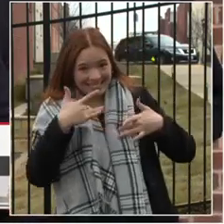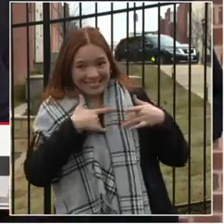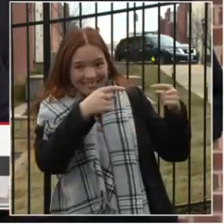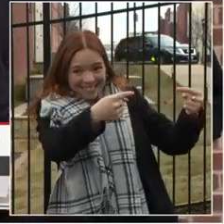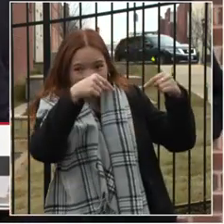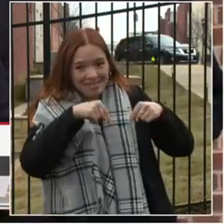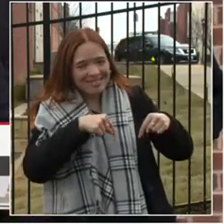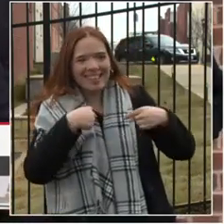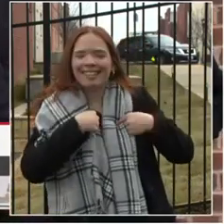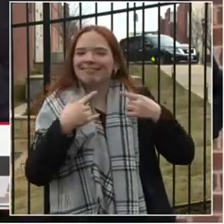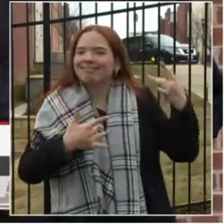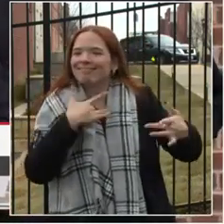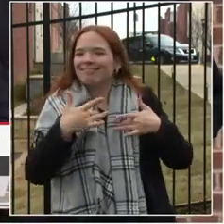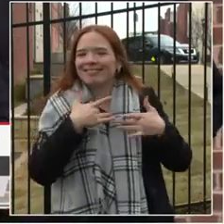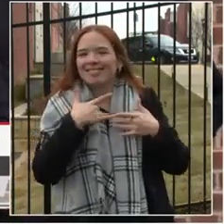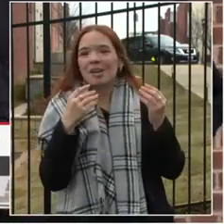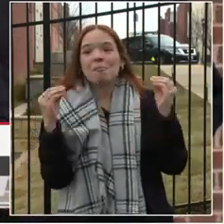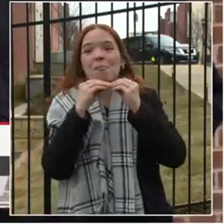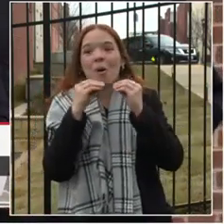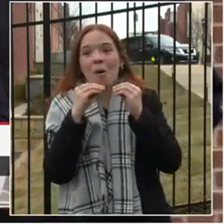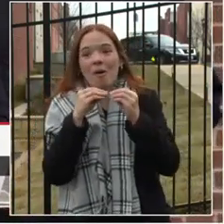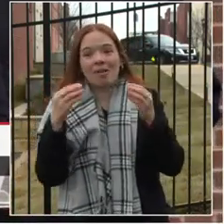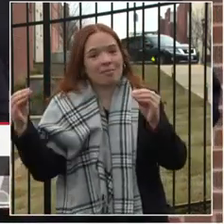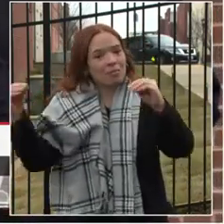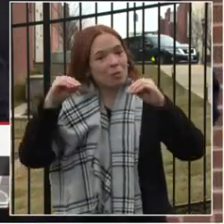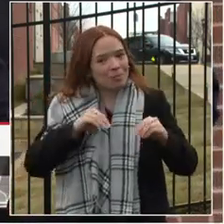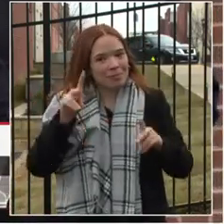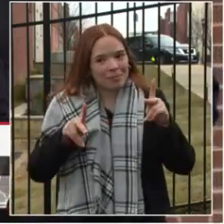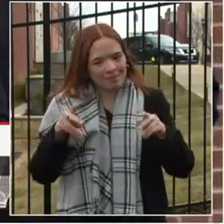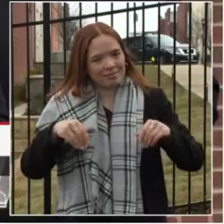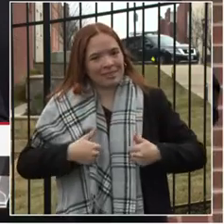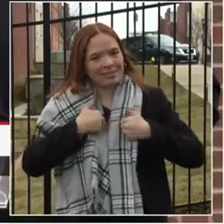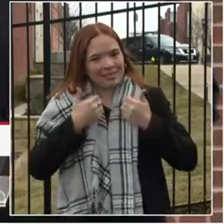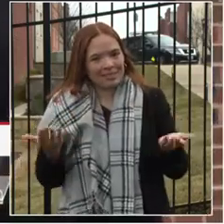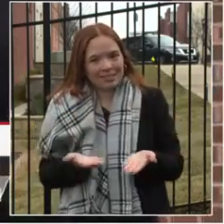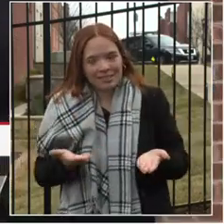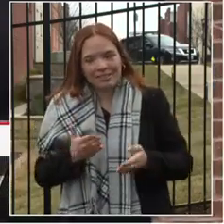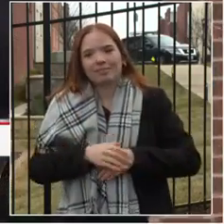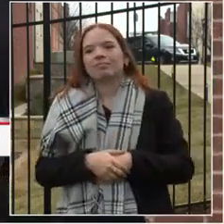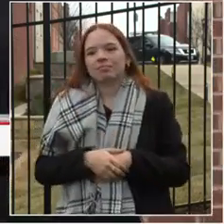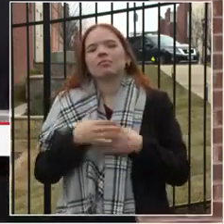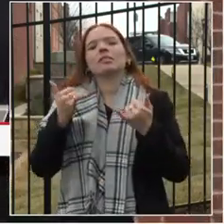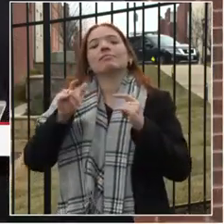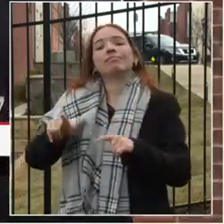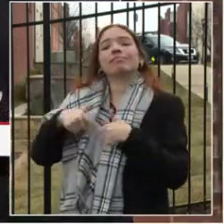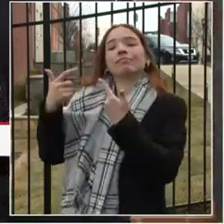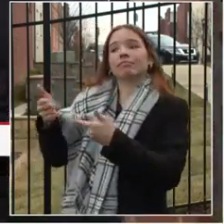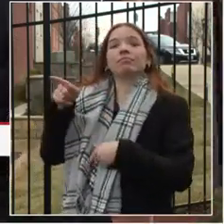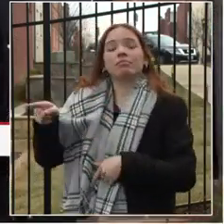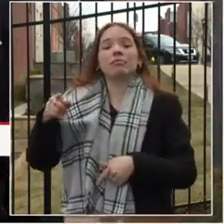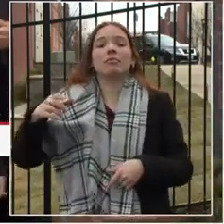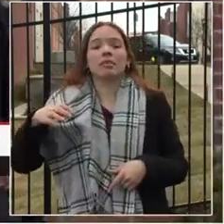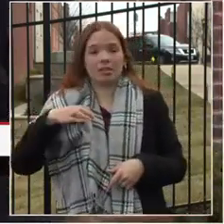more to Ward 5. I'm going to next call up Councilmember McDuffie to offer remarks as well.